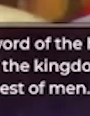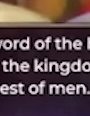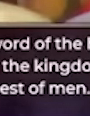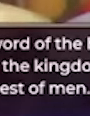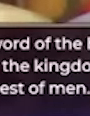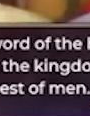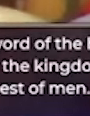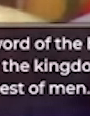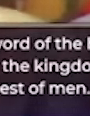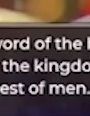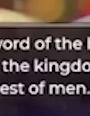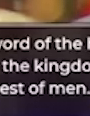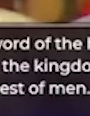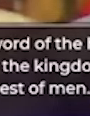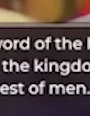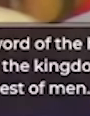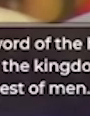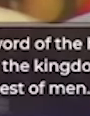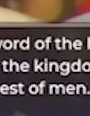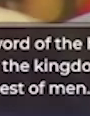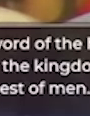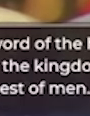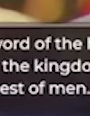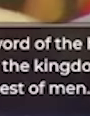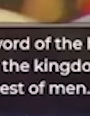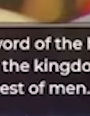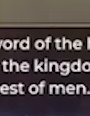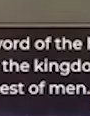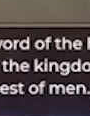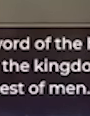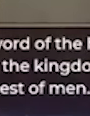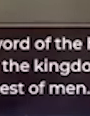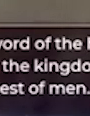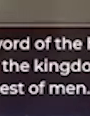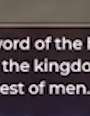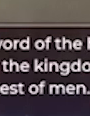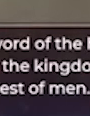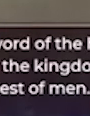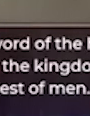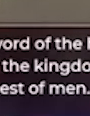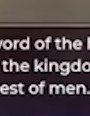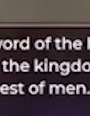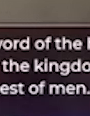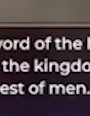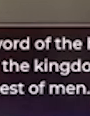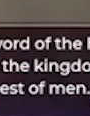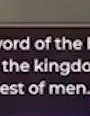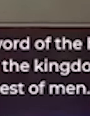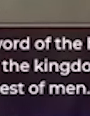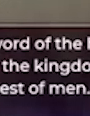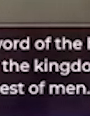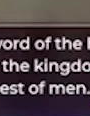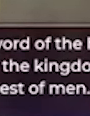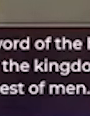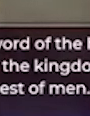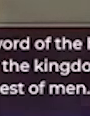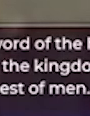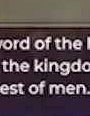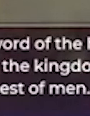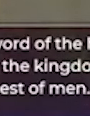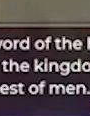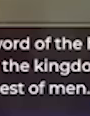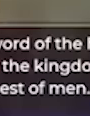word of the holy ones. To what intent? That the living may know that the Most High ruleth in the kingdom of